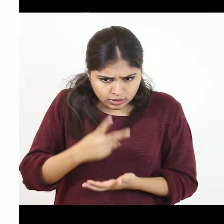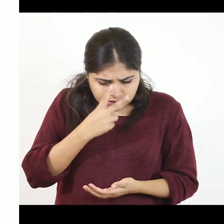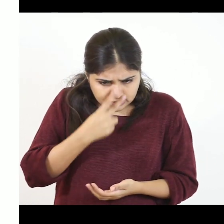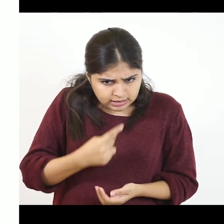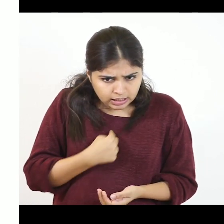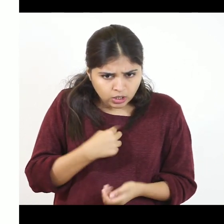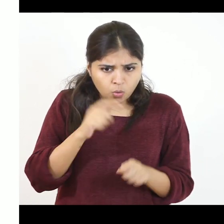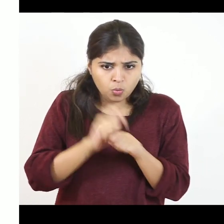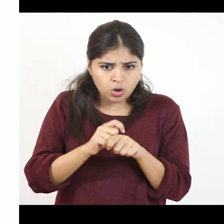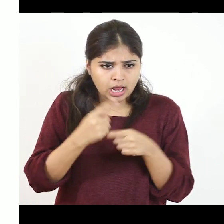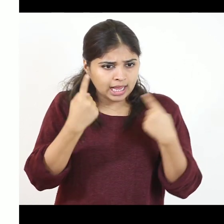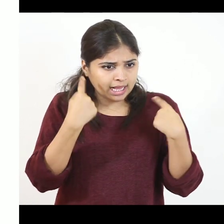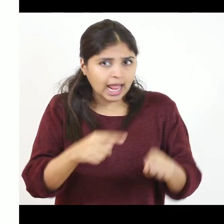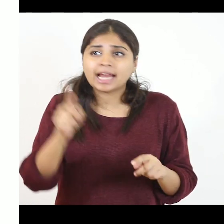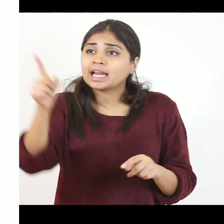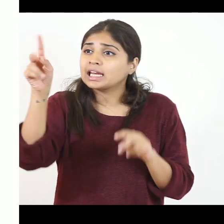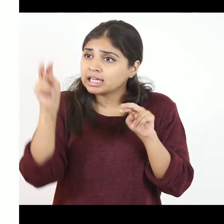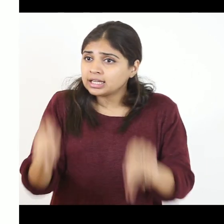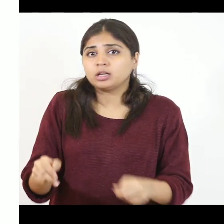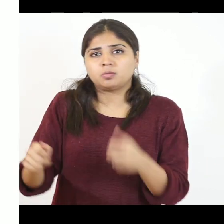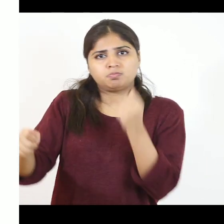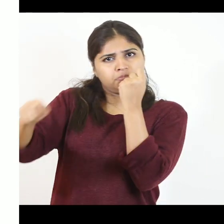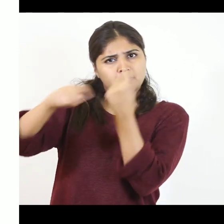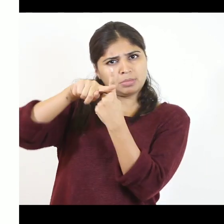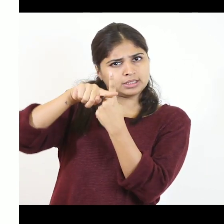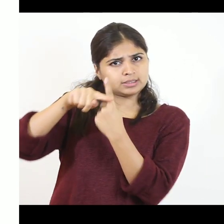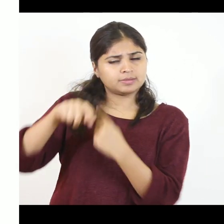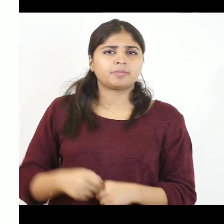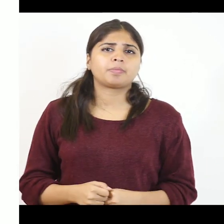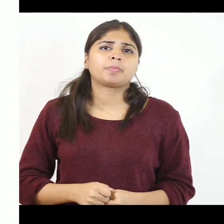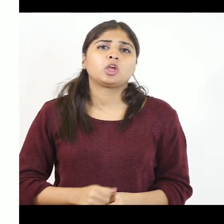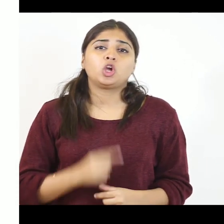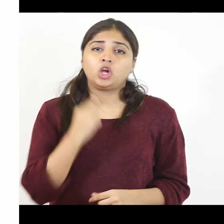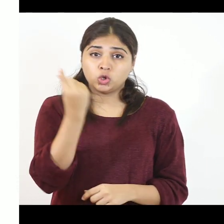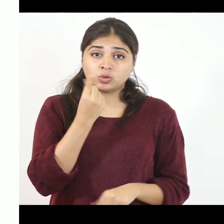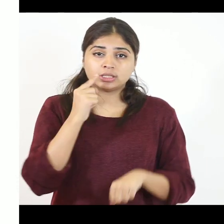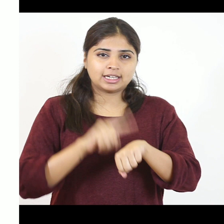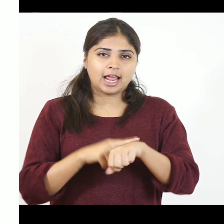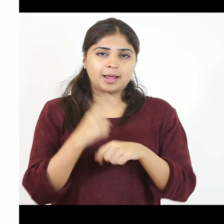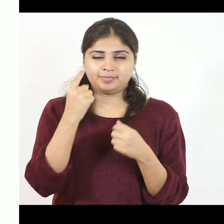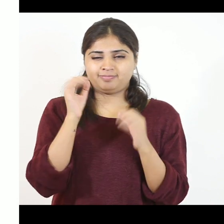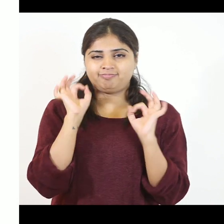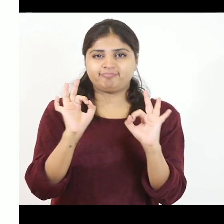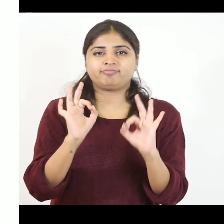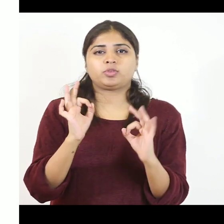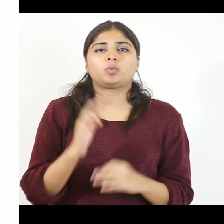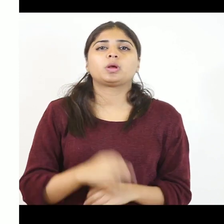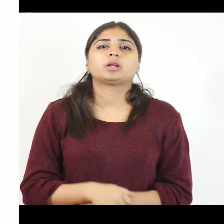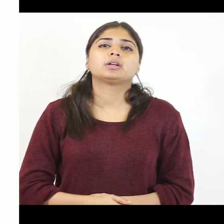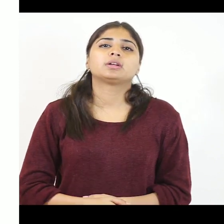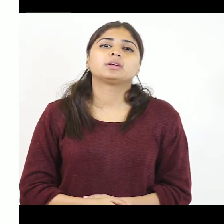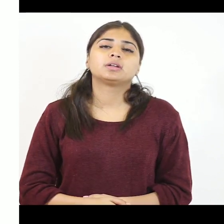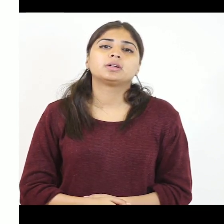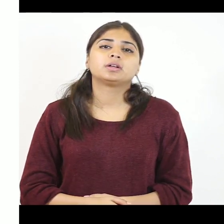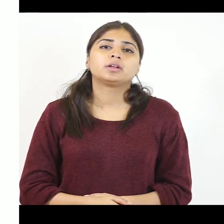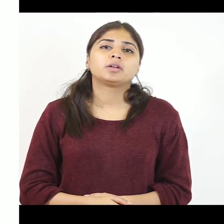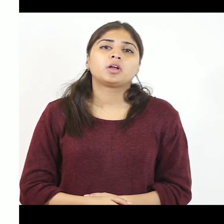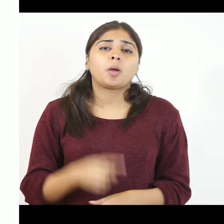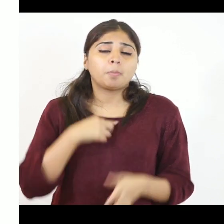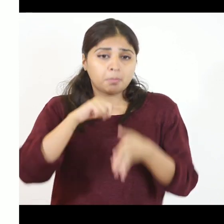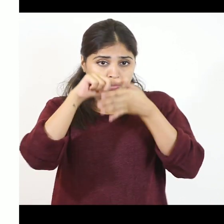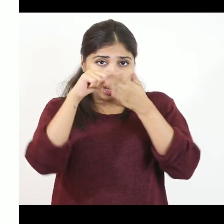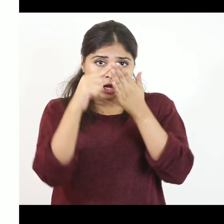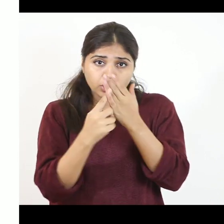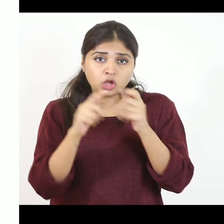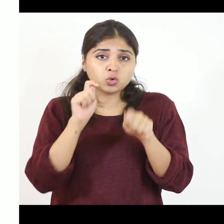agreed requirements, utilize time effectively, prioritize workload according to